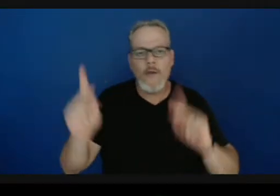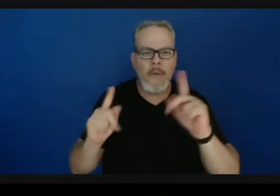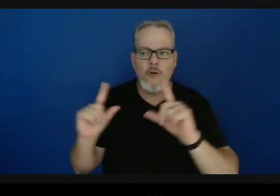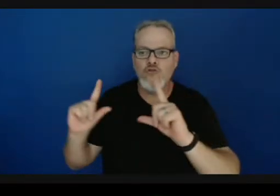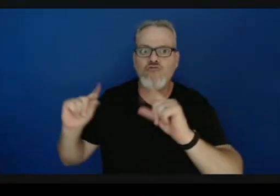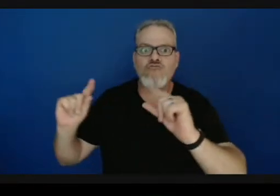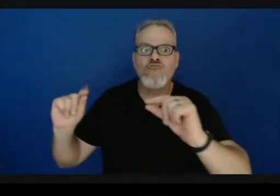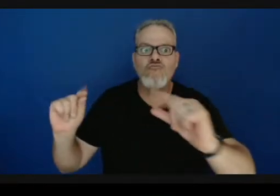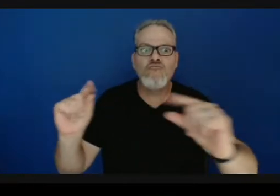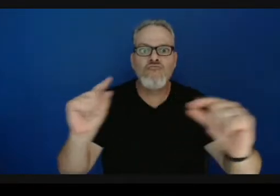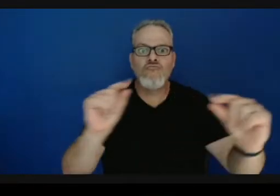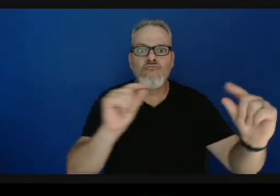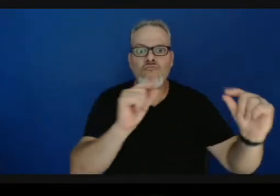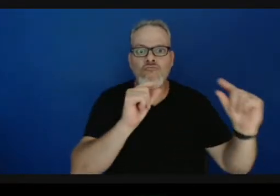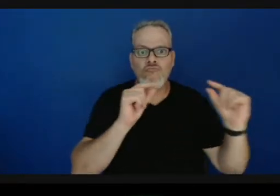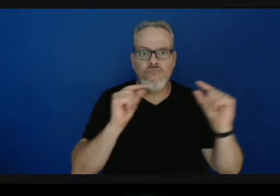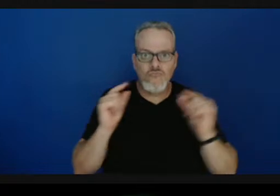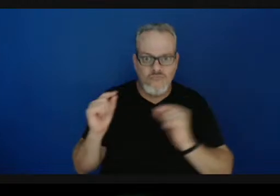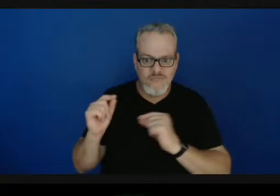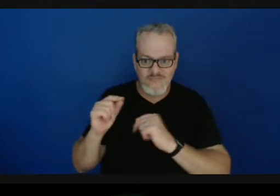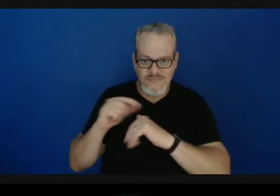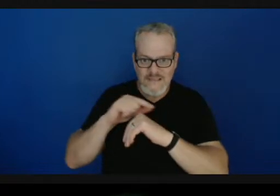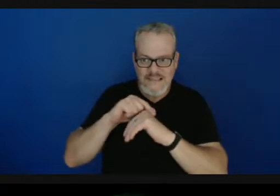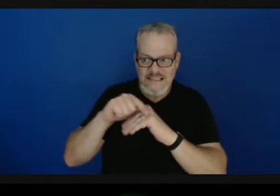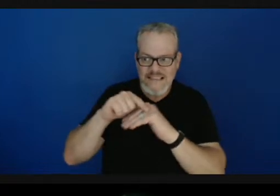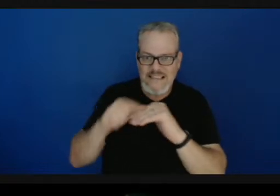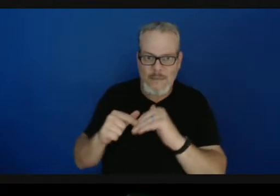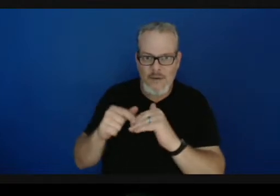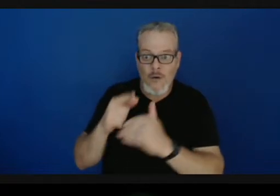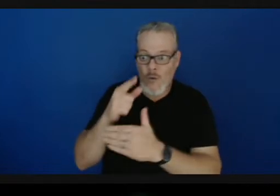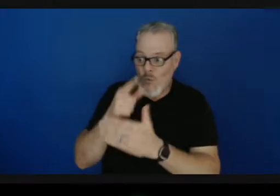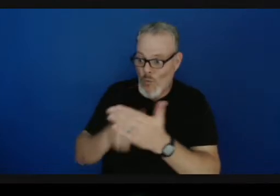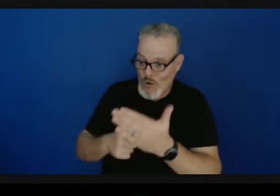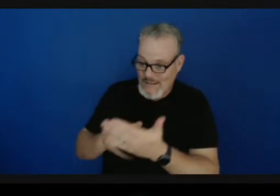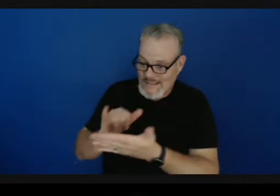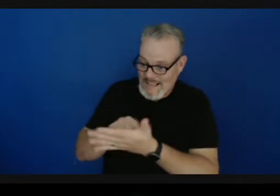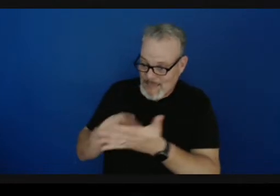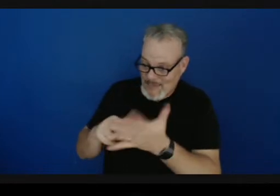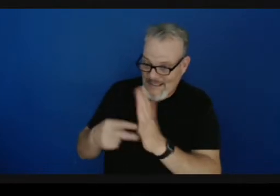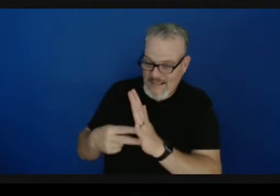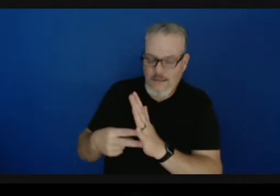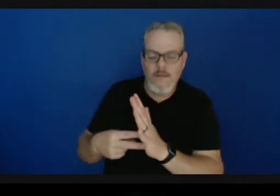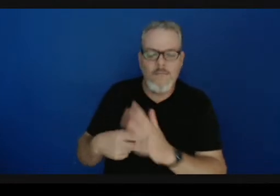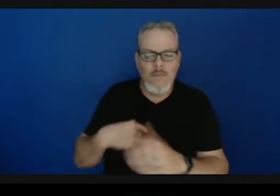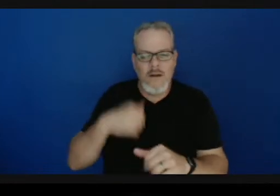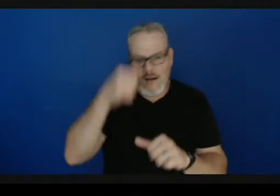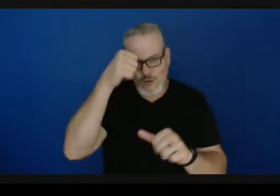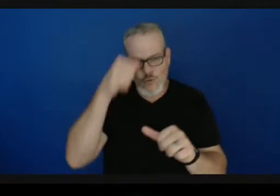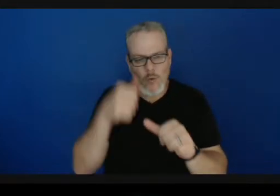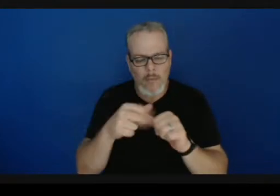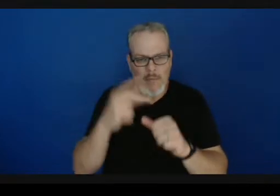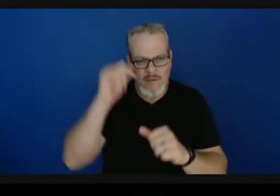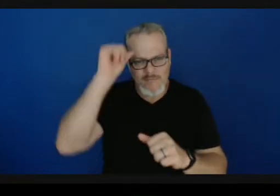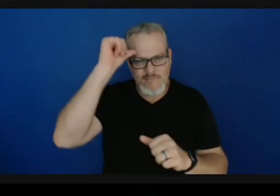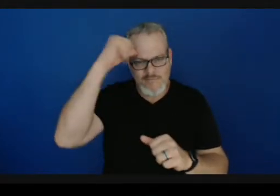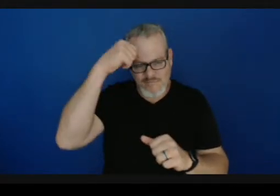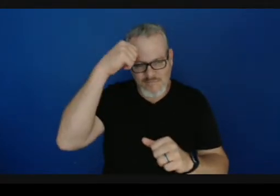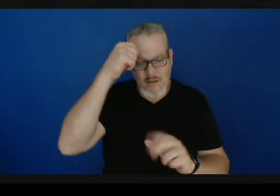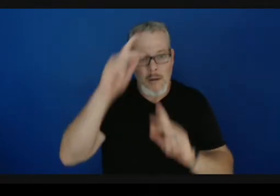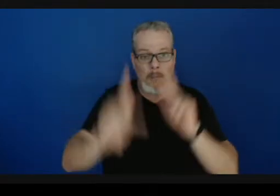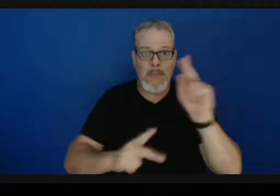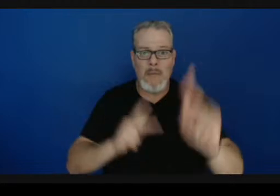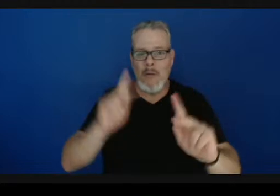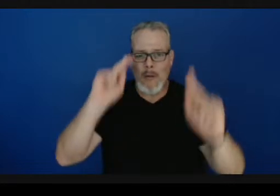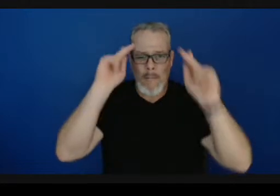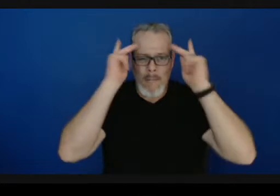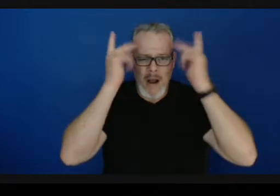like, what is the summit type of thing? What counts? But we'll get into that more. But I just remember that part where it's like, oh, it's moved into the northwest. Like, no, that's